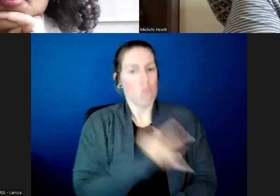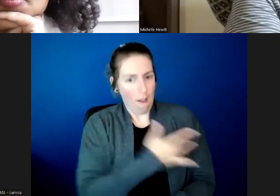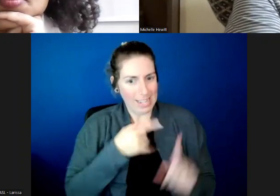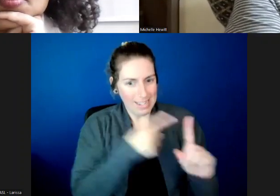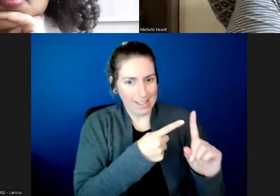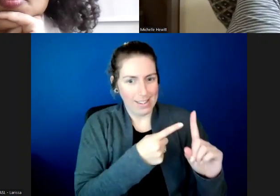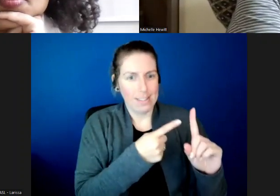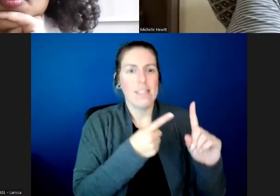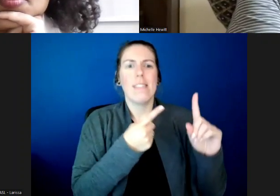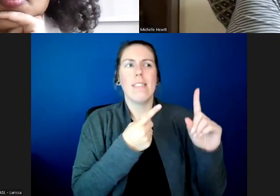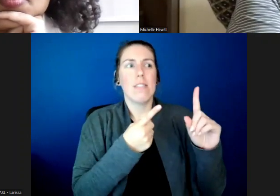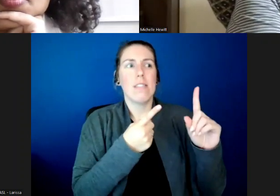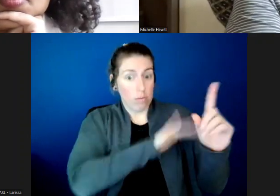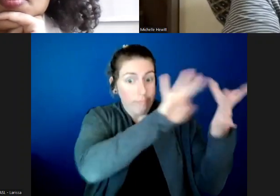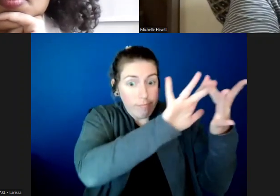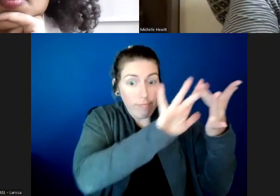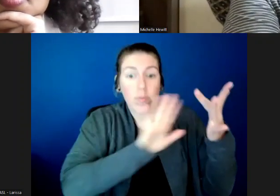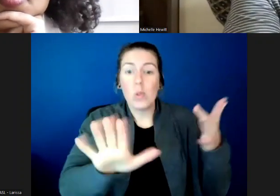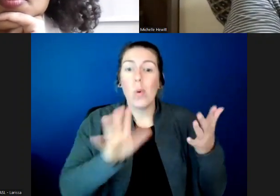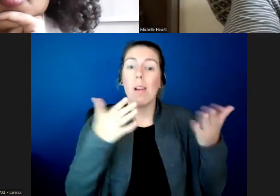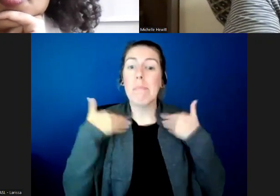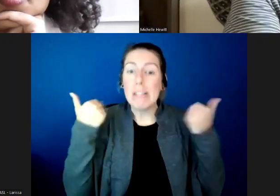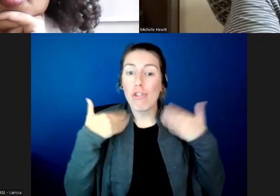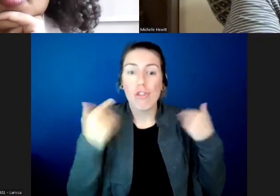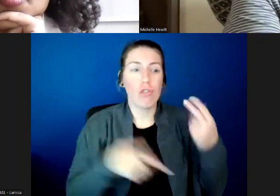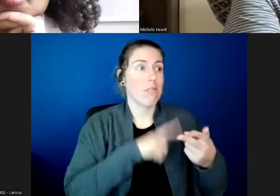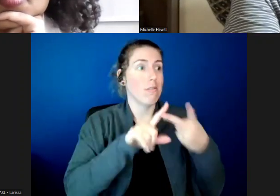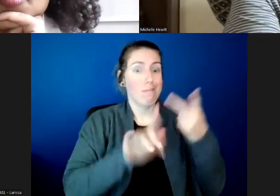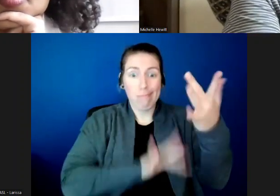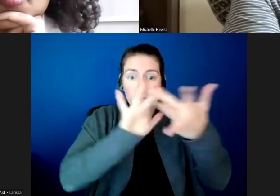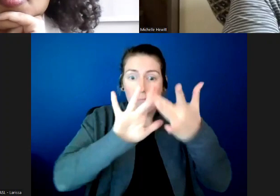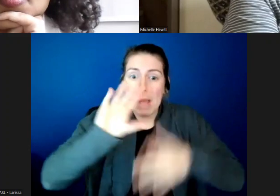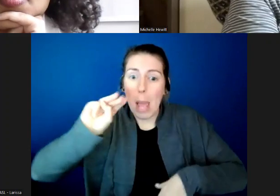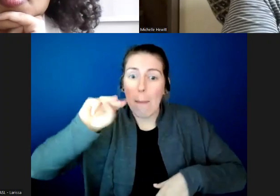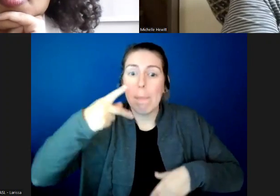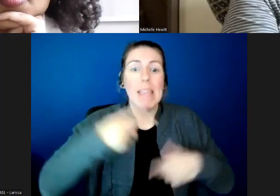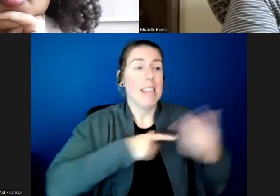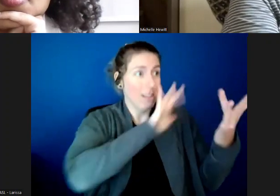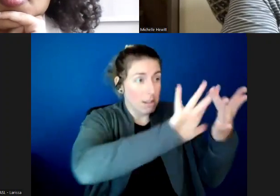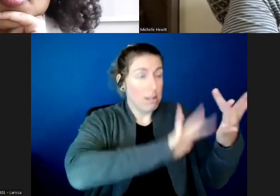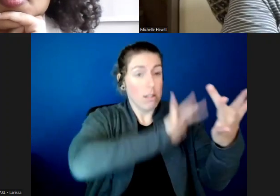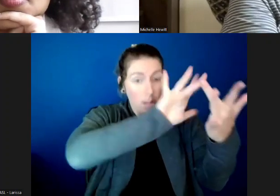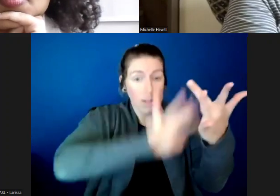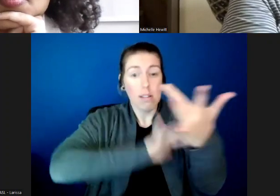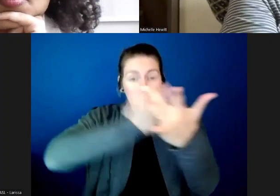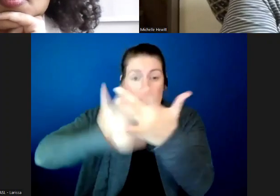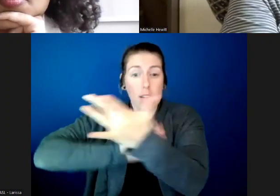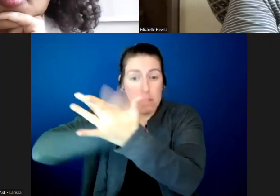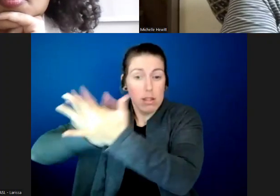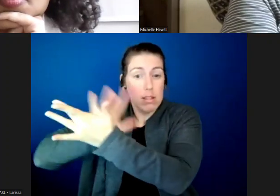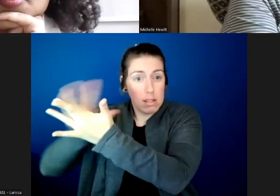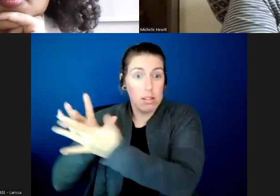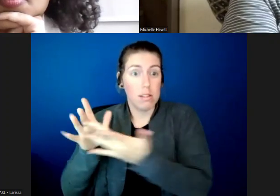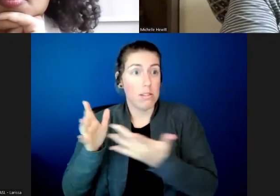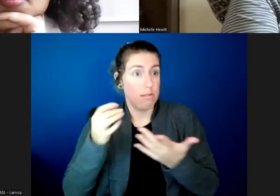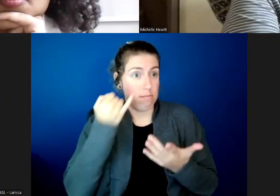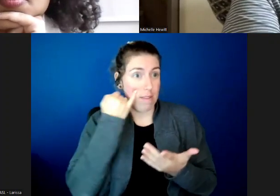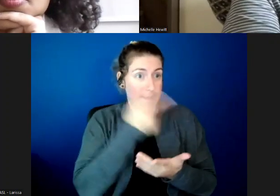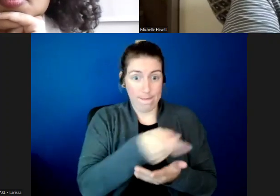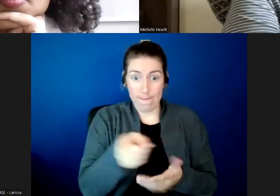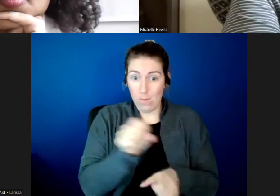tell them the situation that you live in so that they have that, you know, or tell them the people that you represent if you're here from an